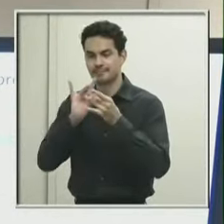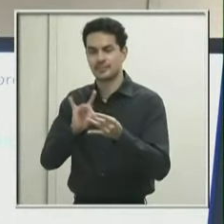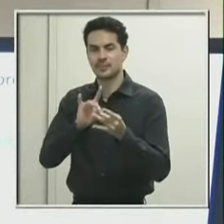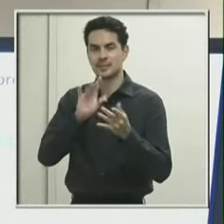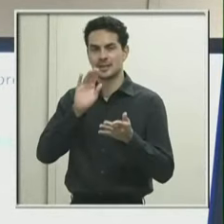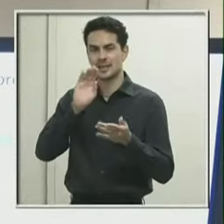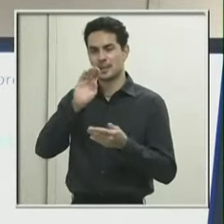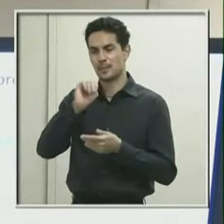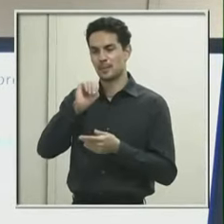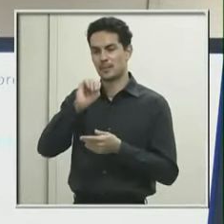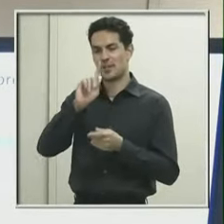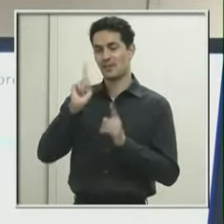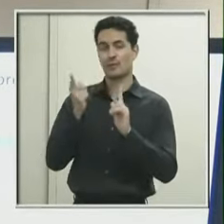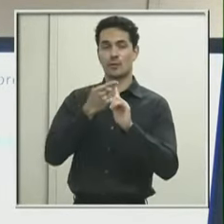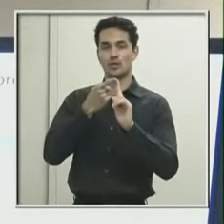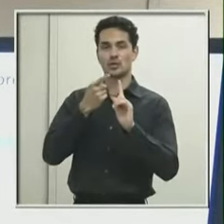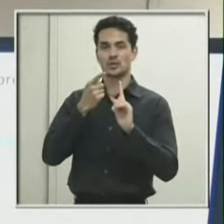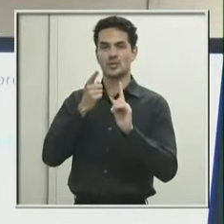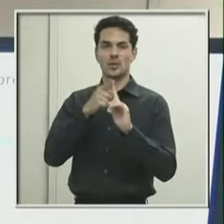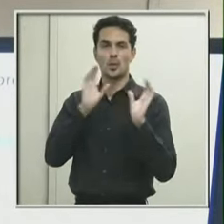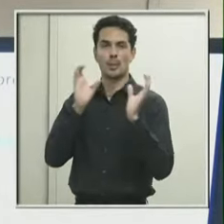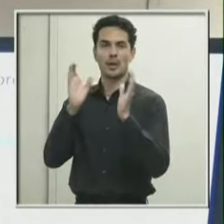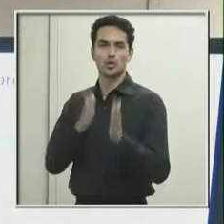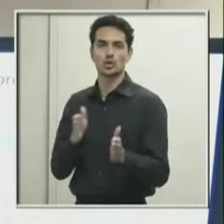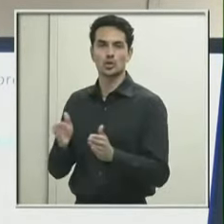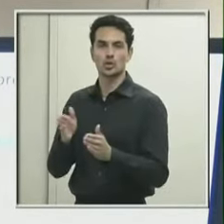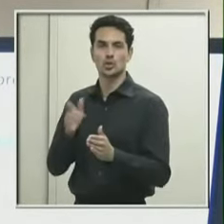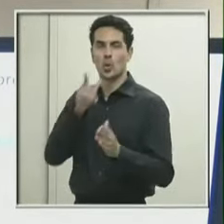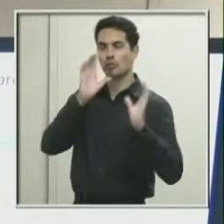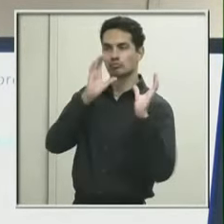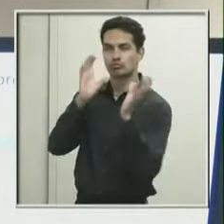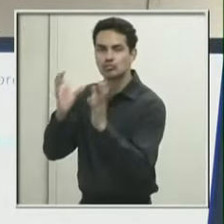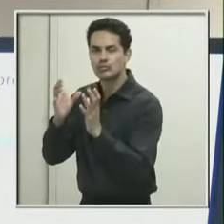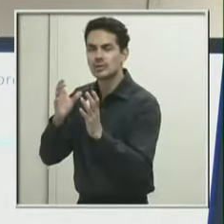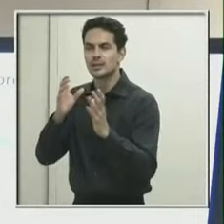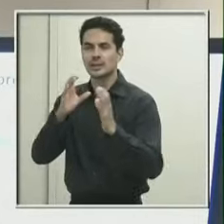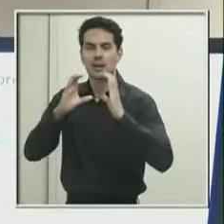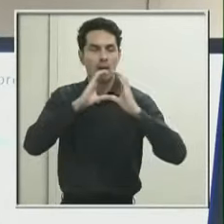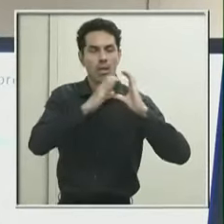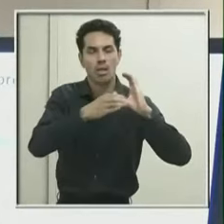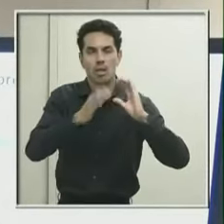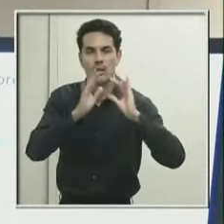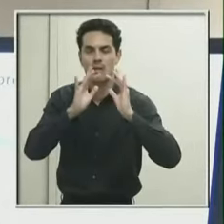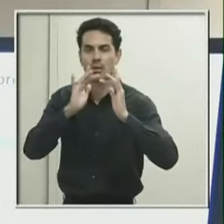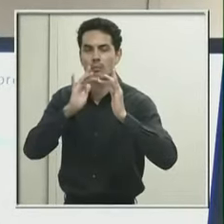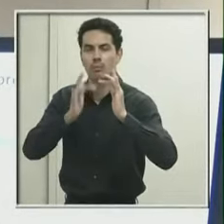response of the first responders, and they would like to hear a little bit more about that.